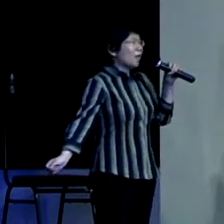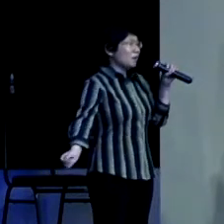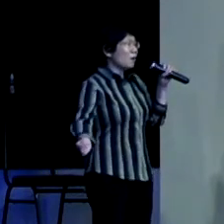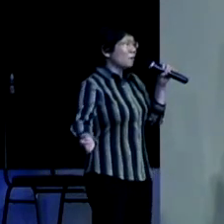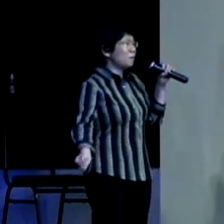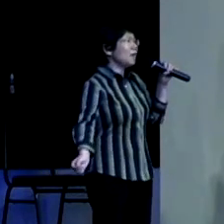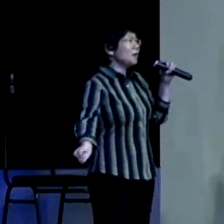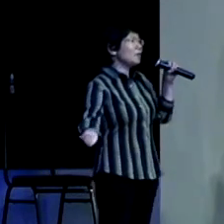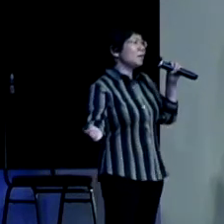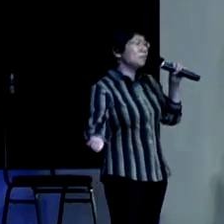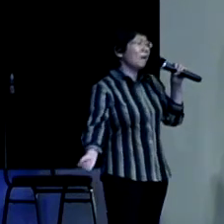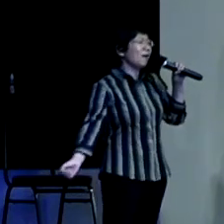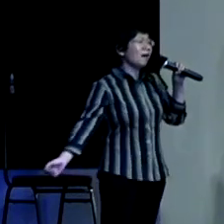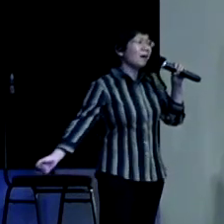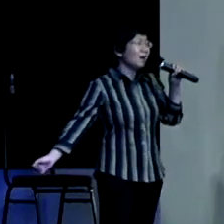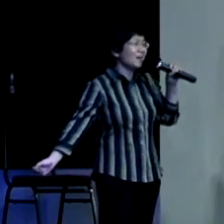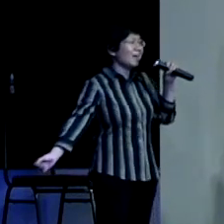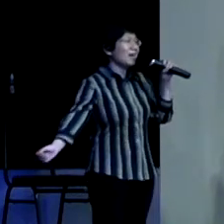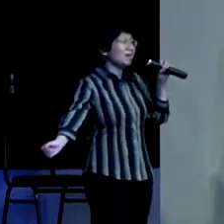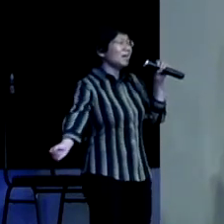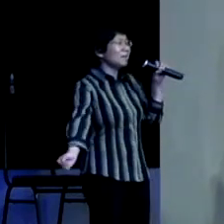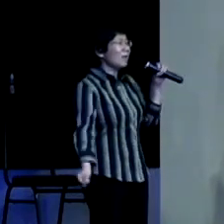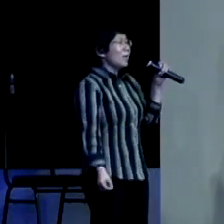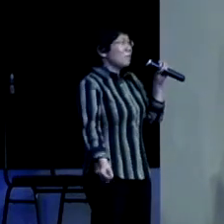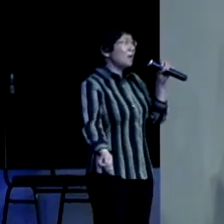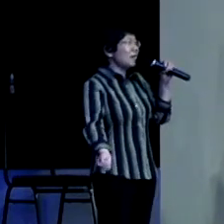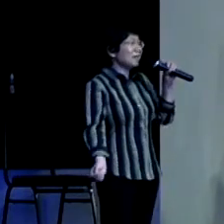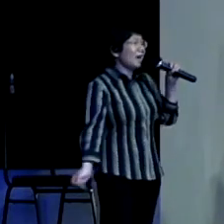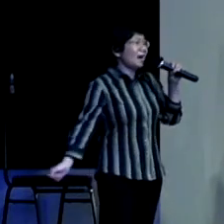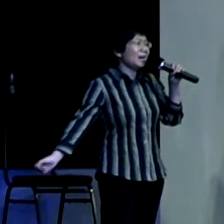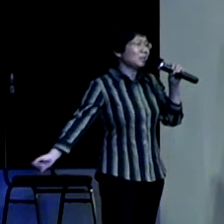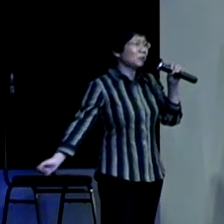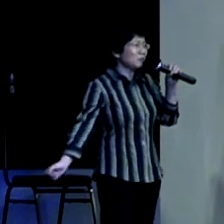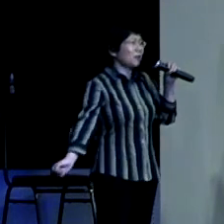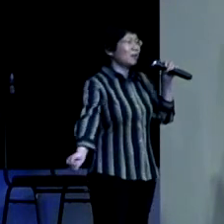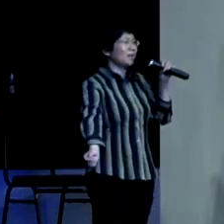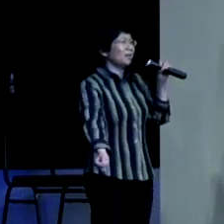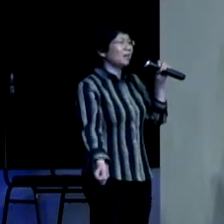promise. Your buried body began to